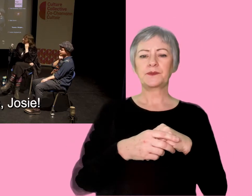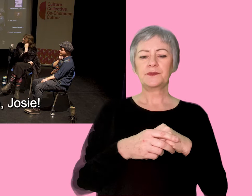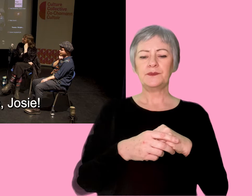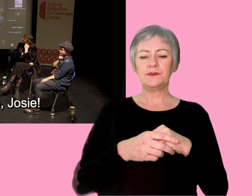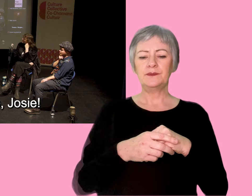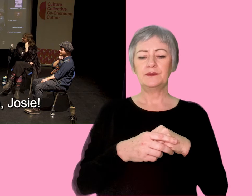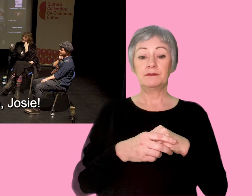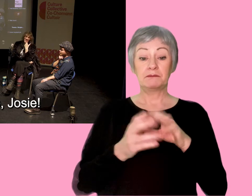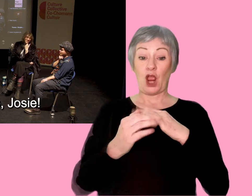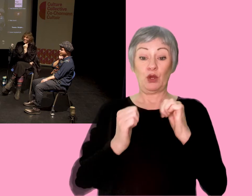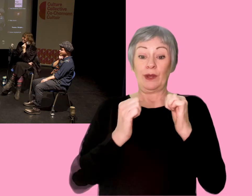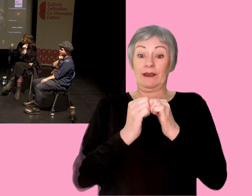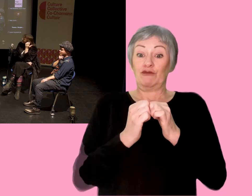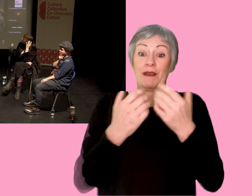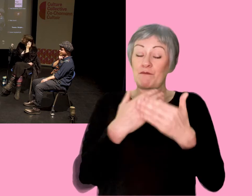I couldn't agree more,